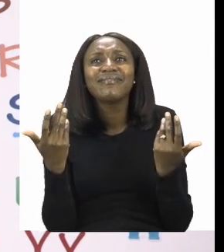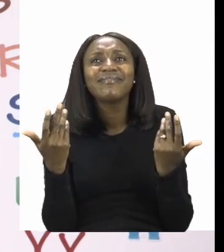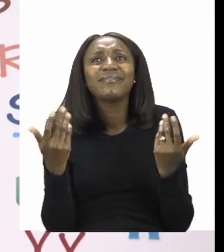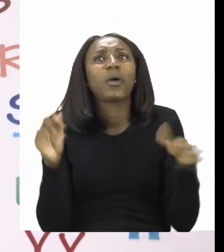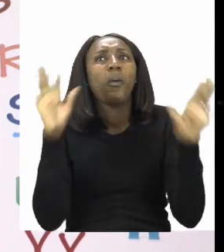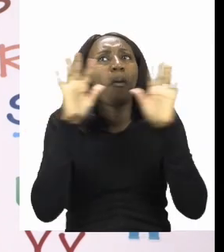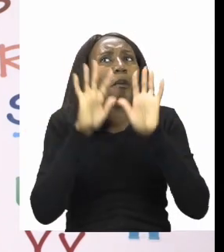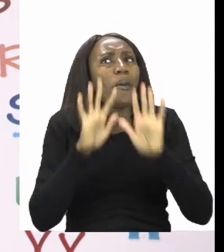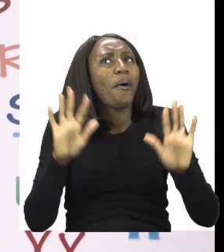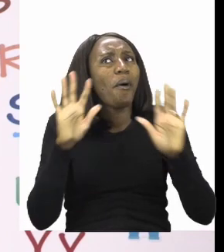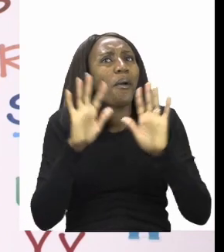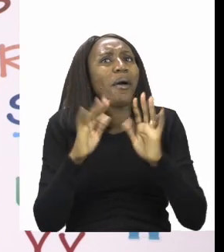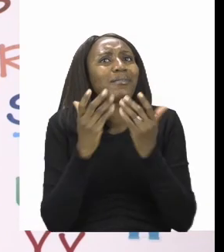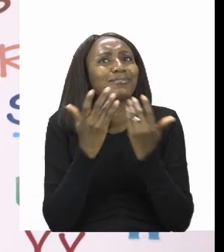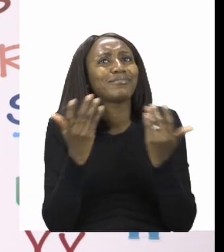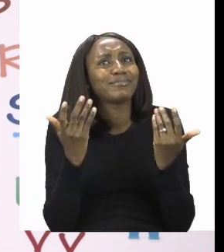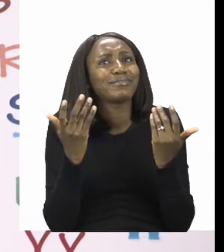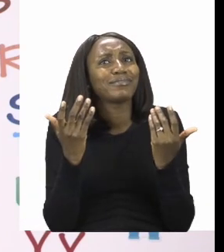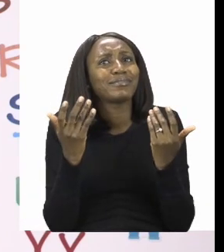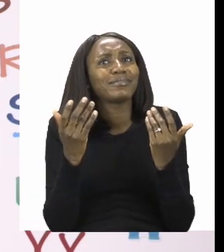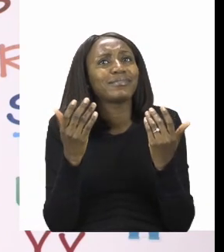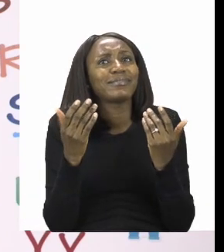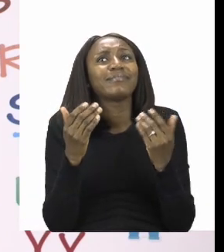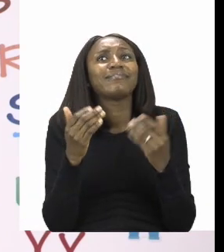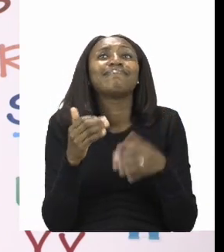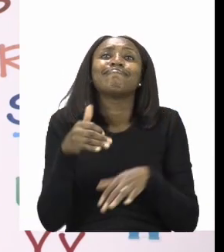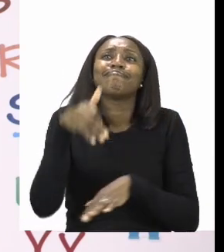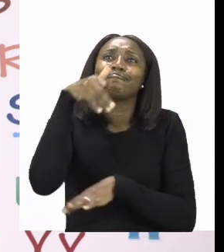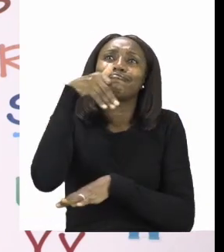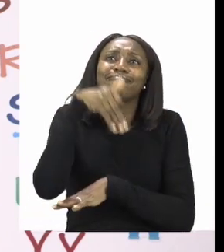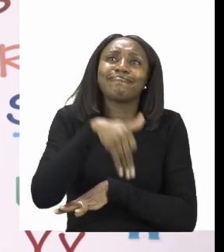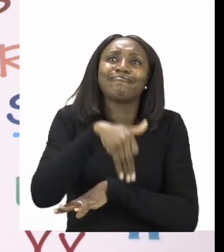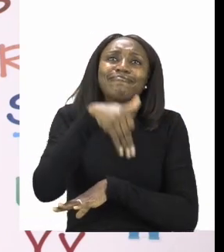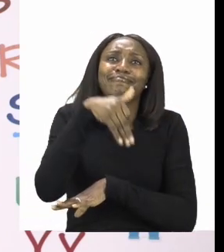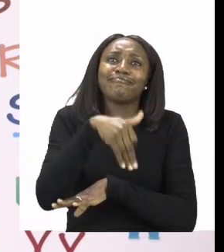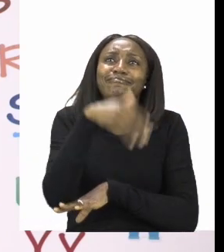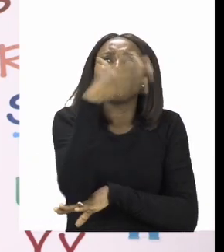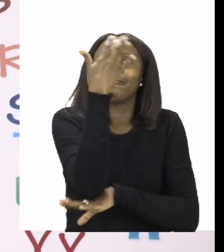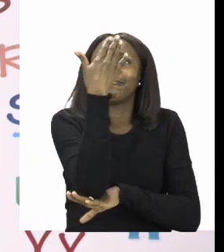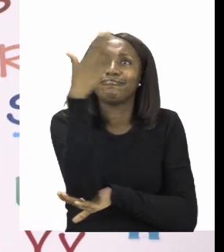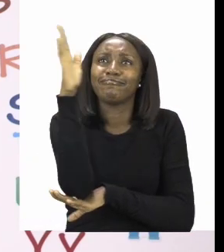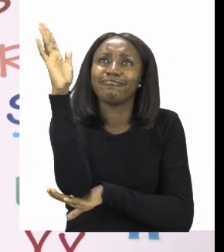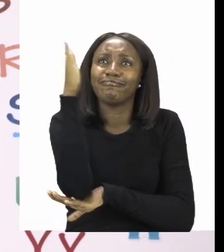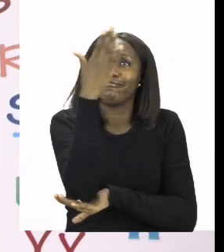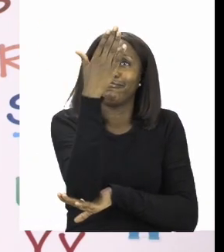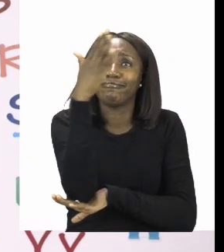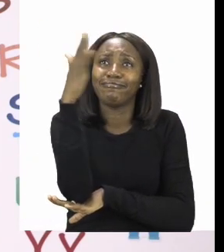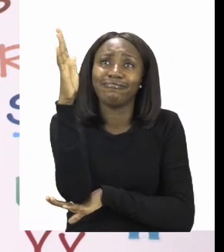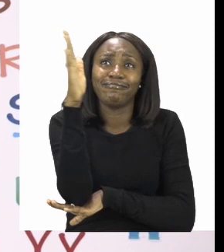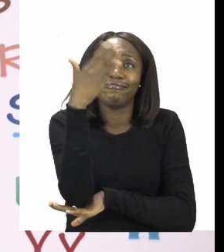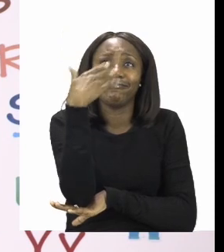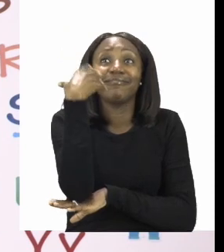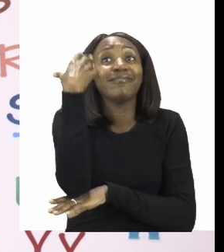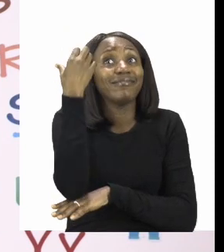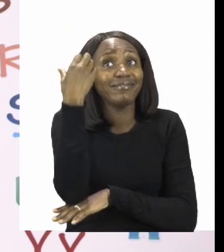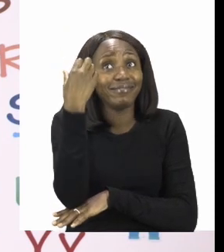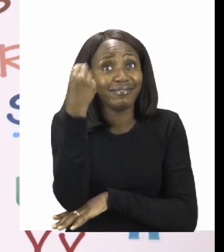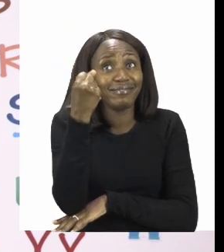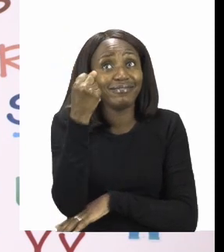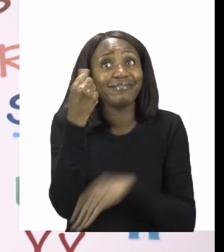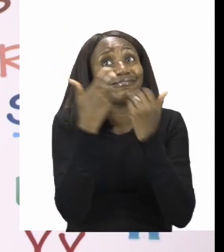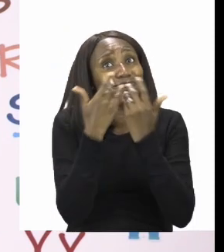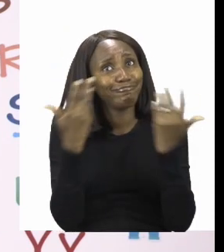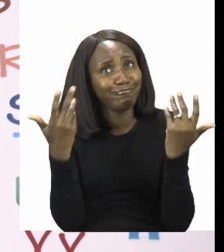colors. And last but definitely not least, our flag has green on it